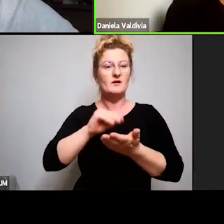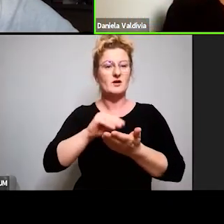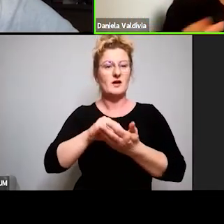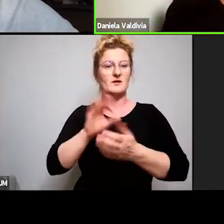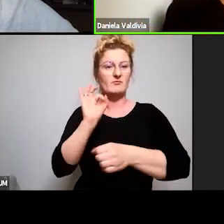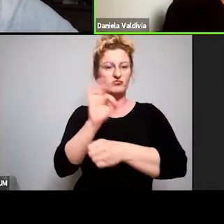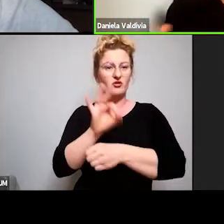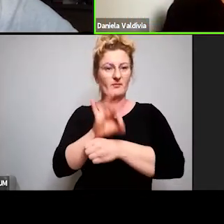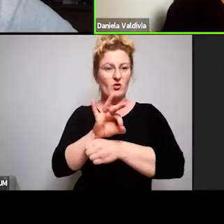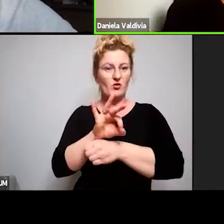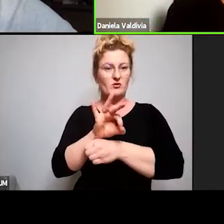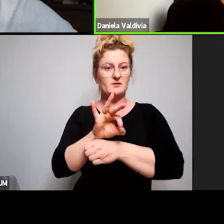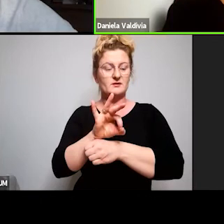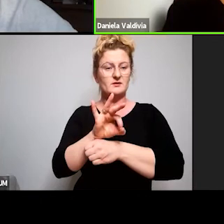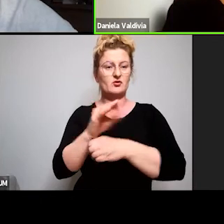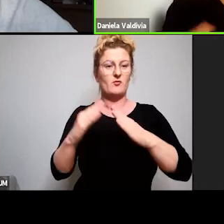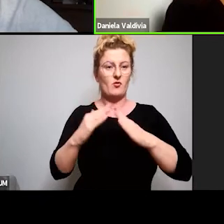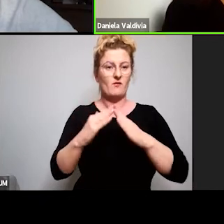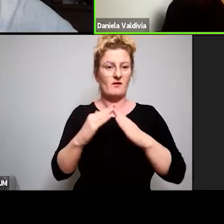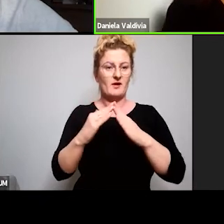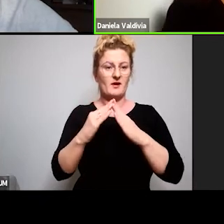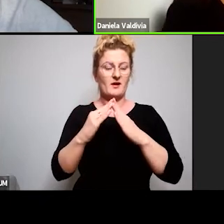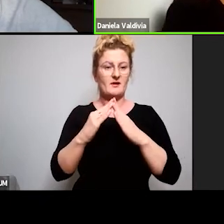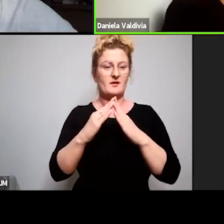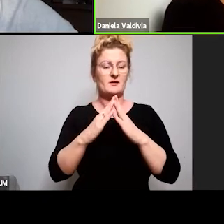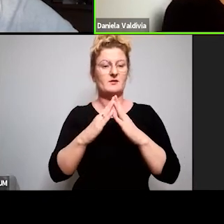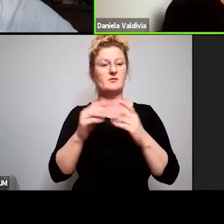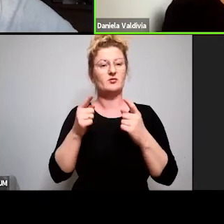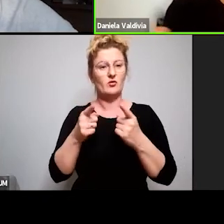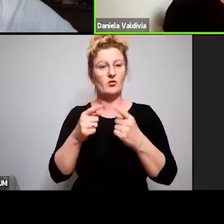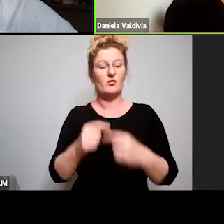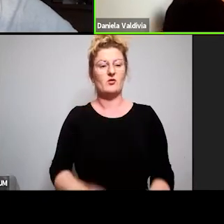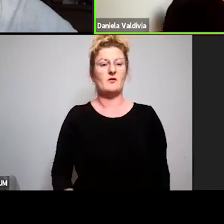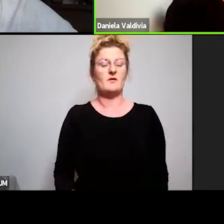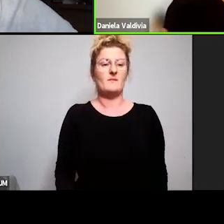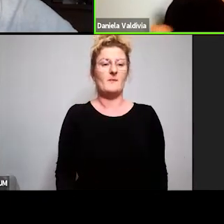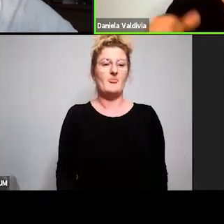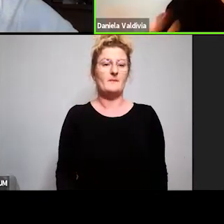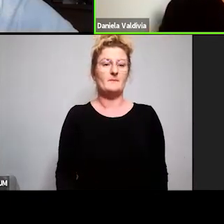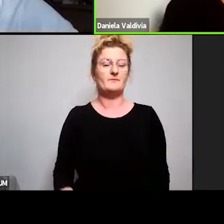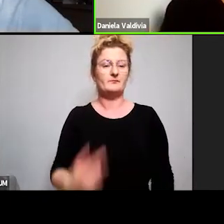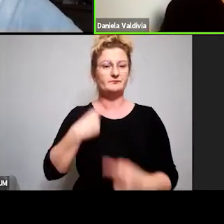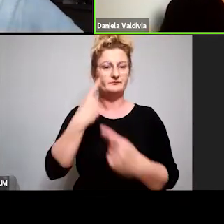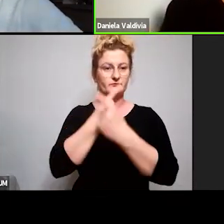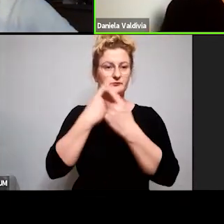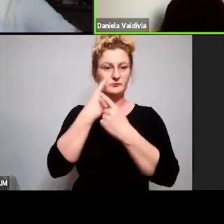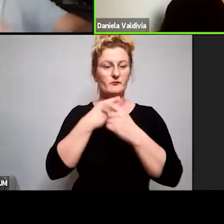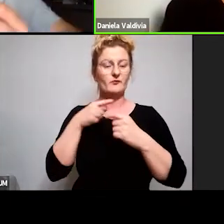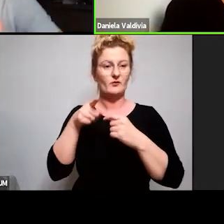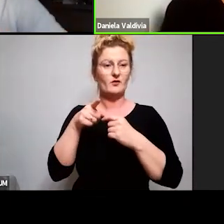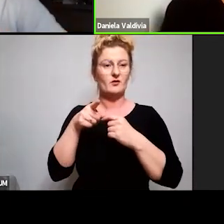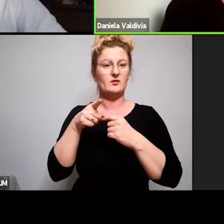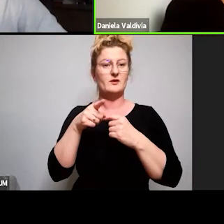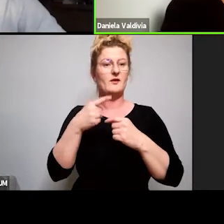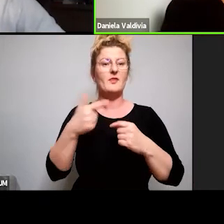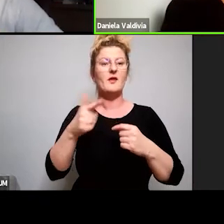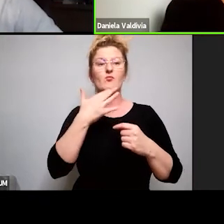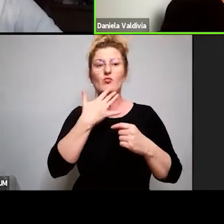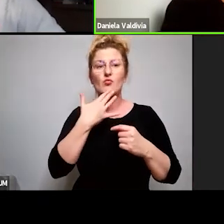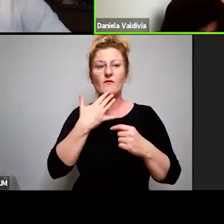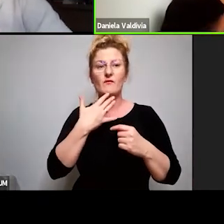these capacities, or they are not trained with these capacities to approach a case of domestic